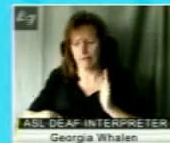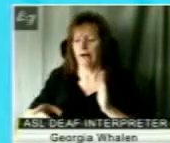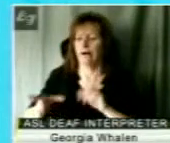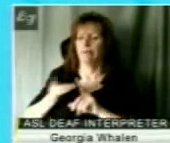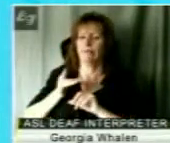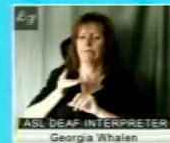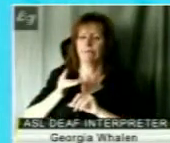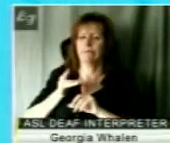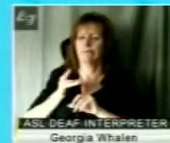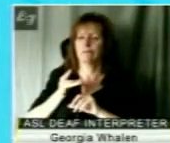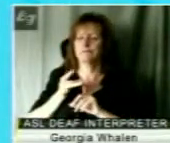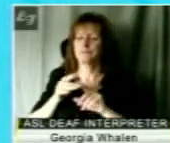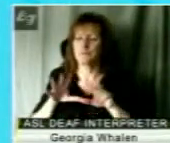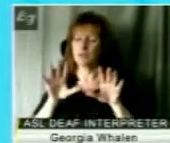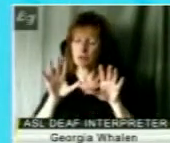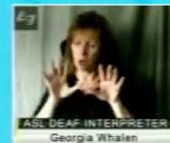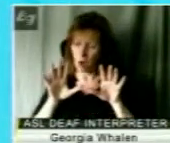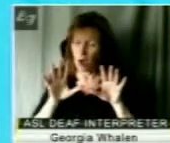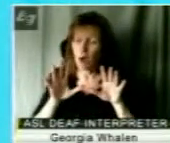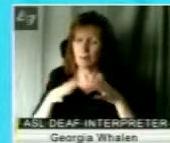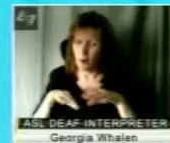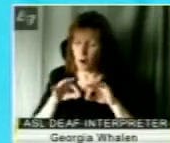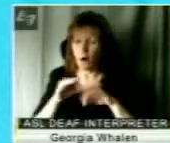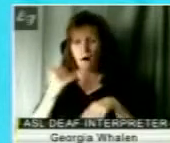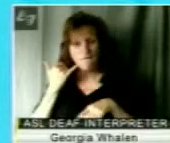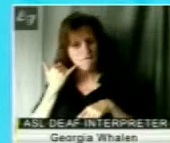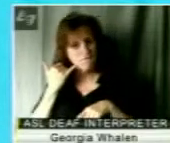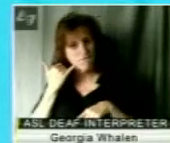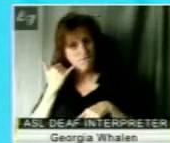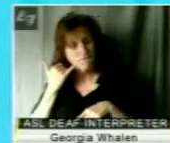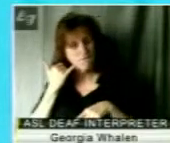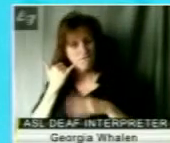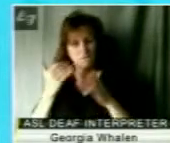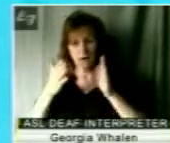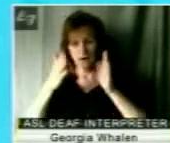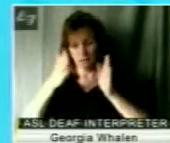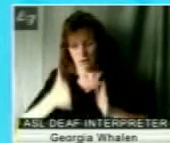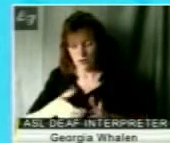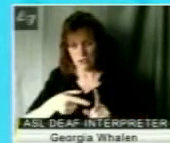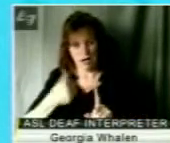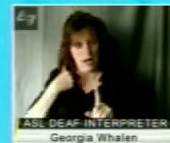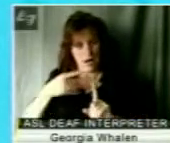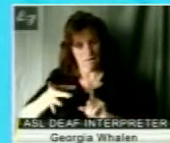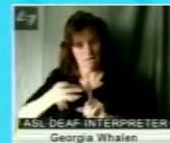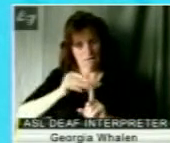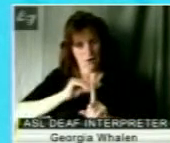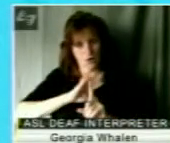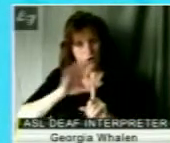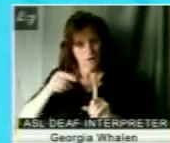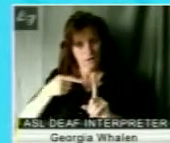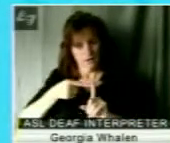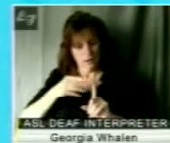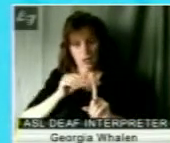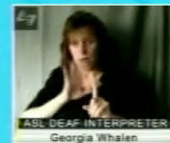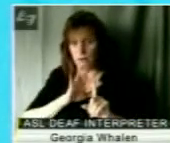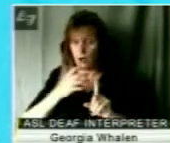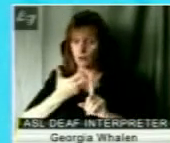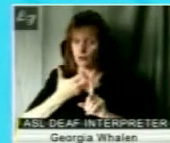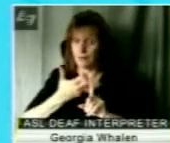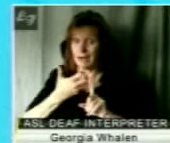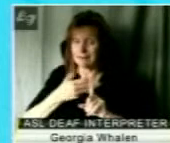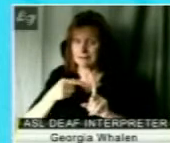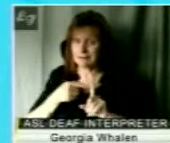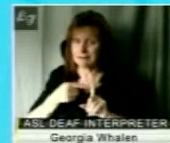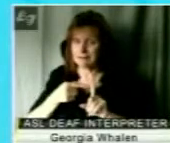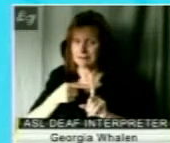it's really important that if people have a COVID infection and that they're living in a roommate situation or something where they're living